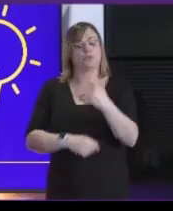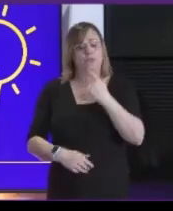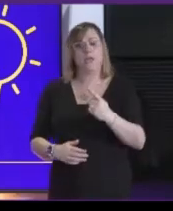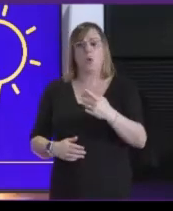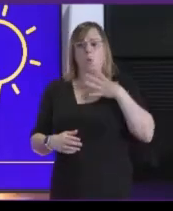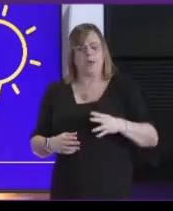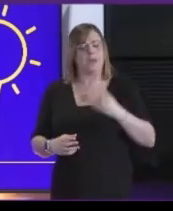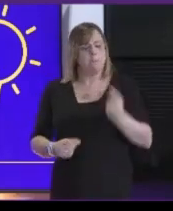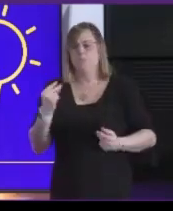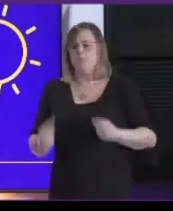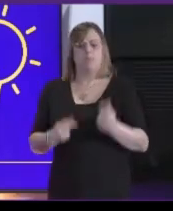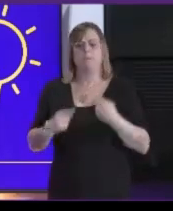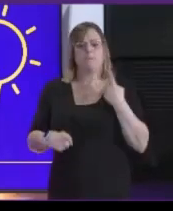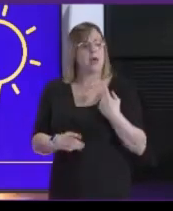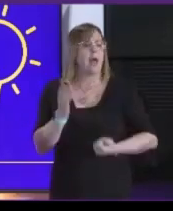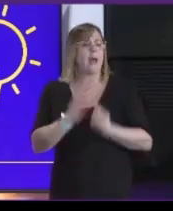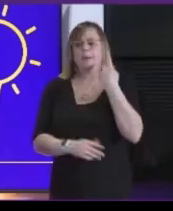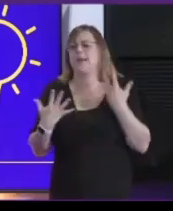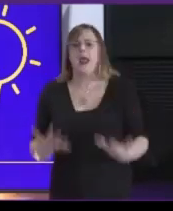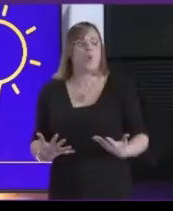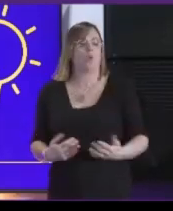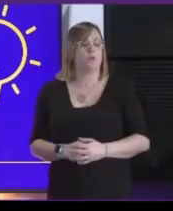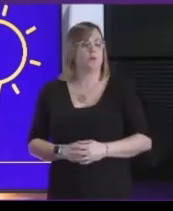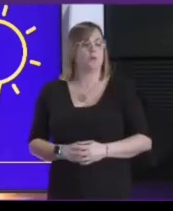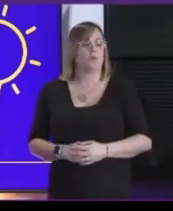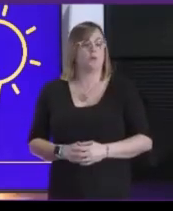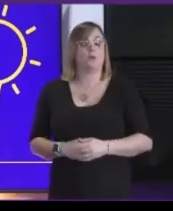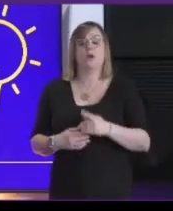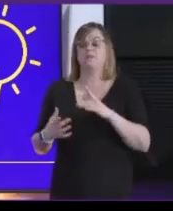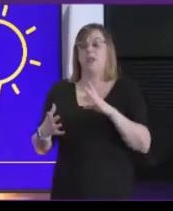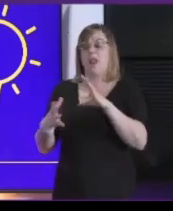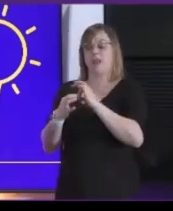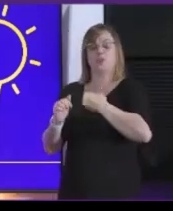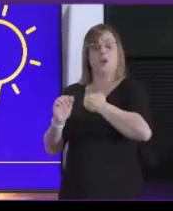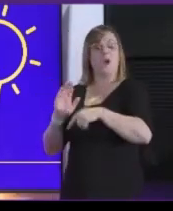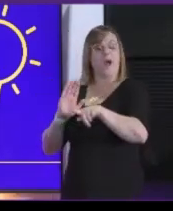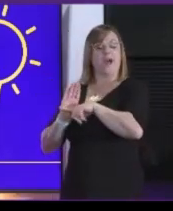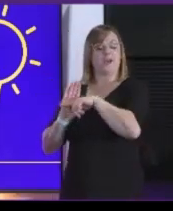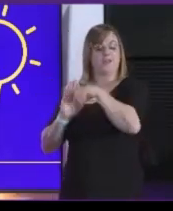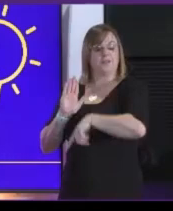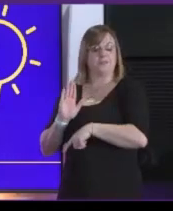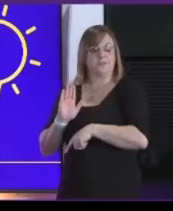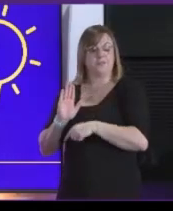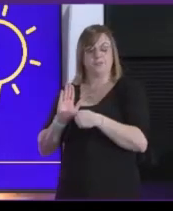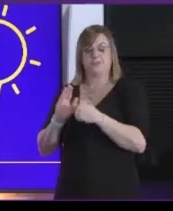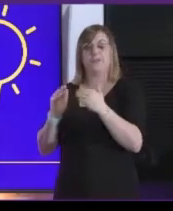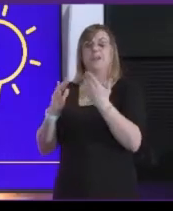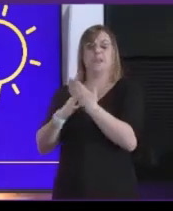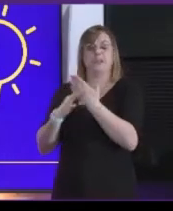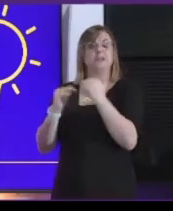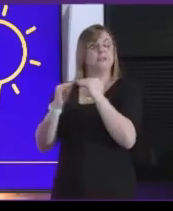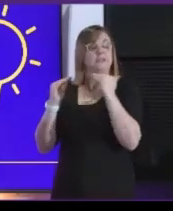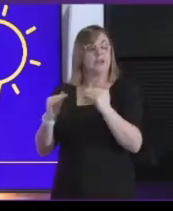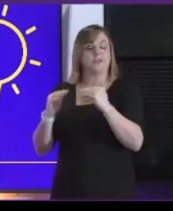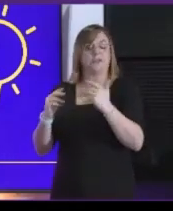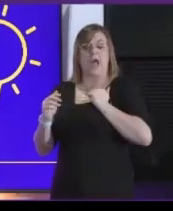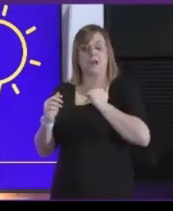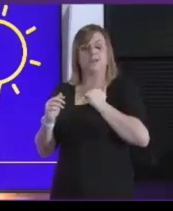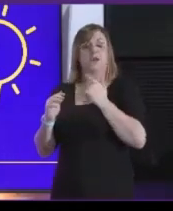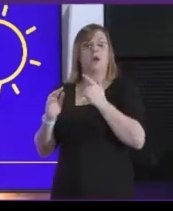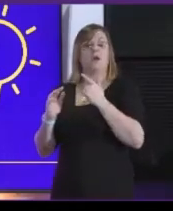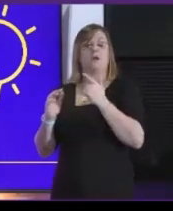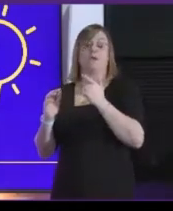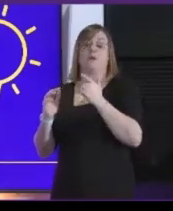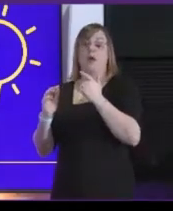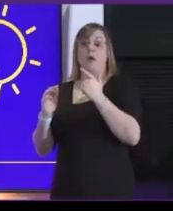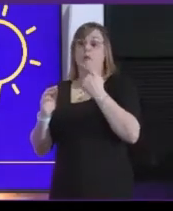further, faster in Canada. And as it relates to this act, Accessibility Standards Canada and the government are looking at ICT as